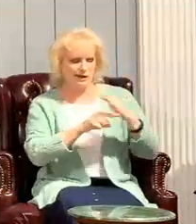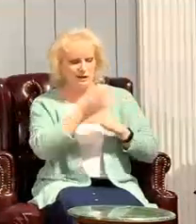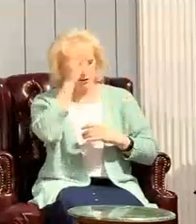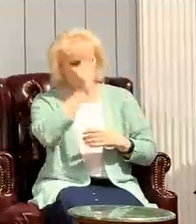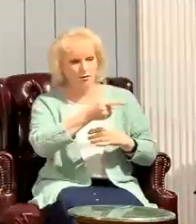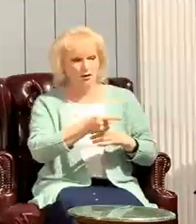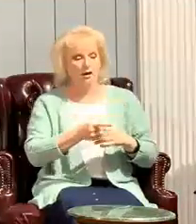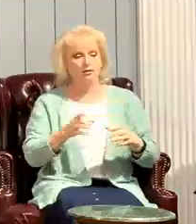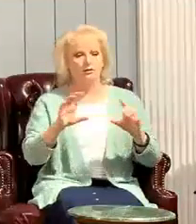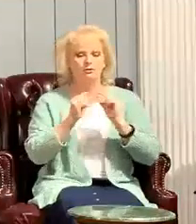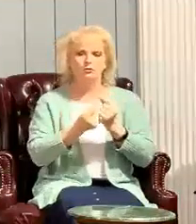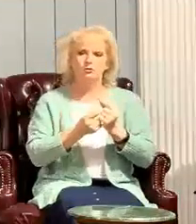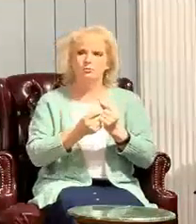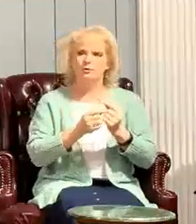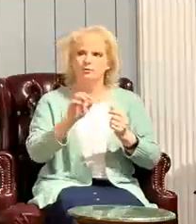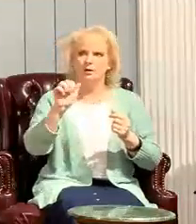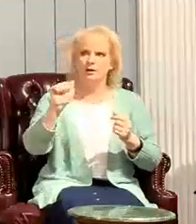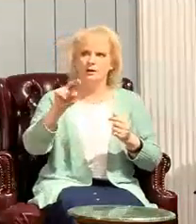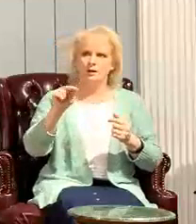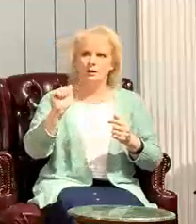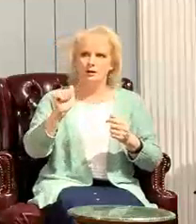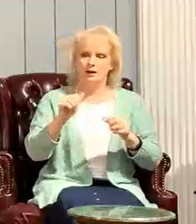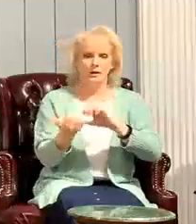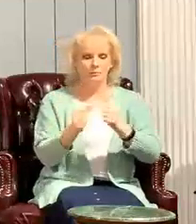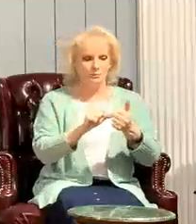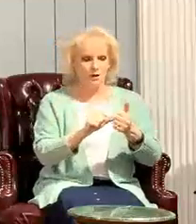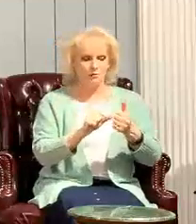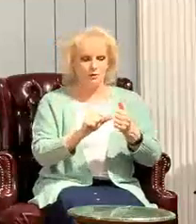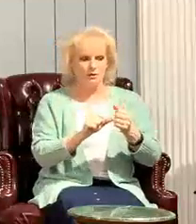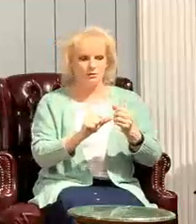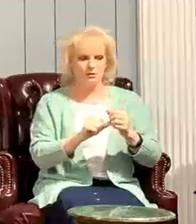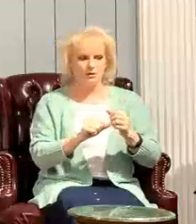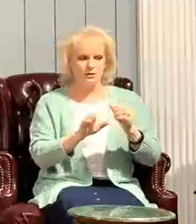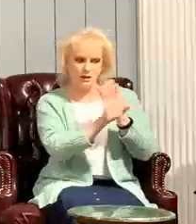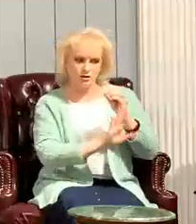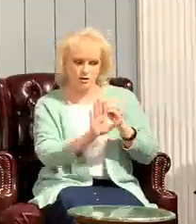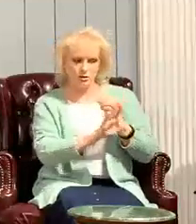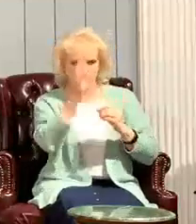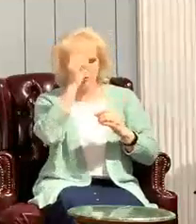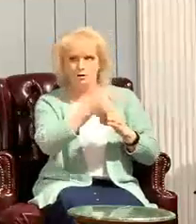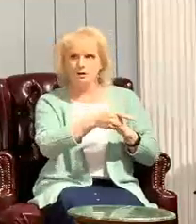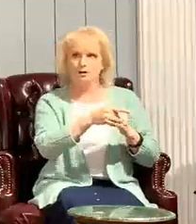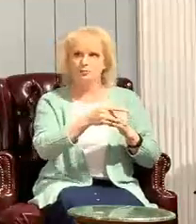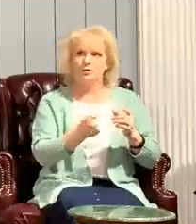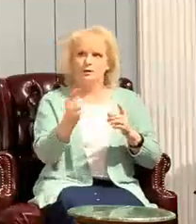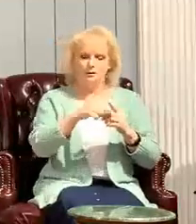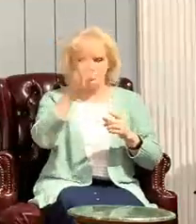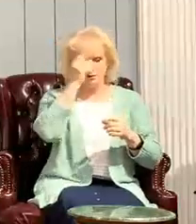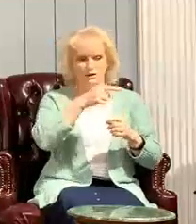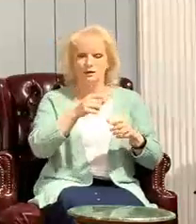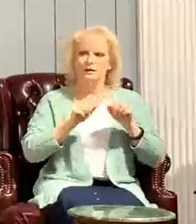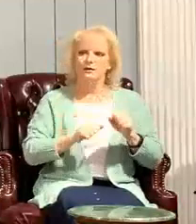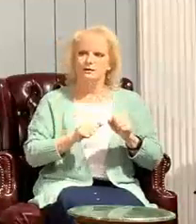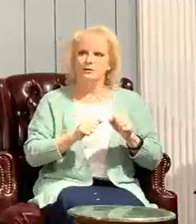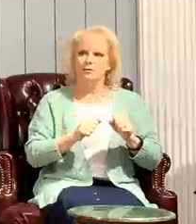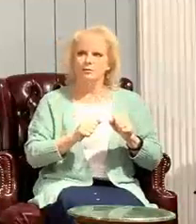in Germany that hid him, that sheltered Martin Luther and protected his life until he was able to kind of get